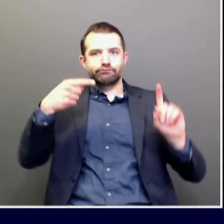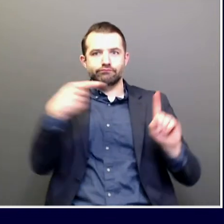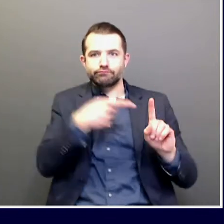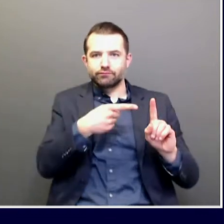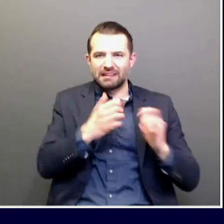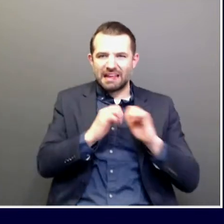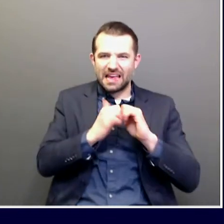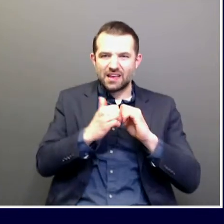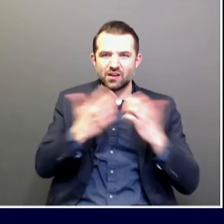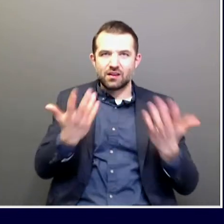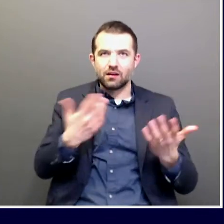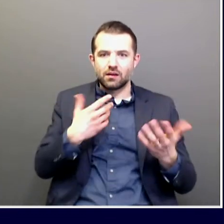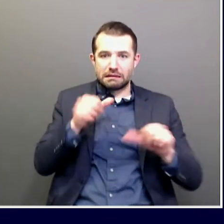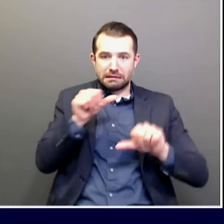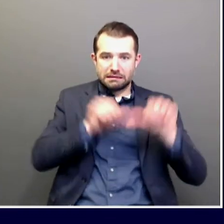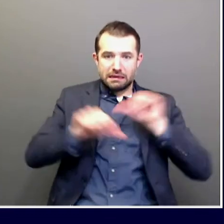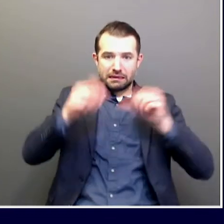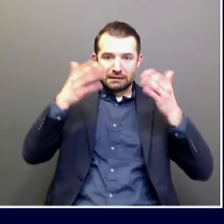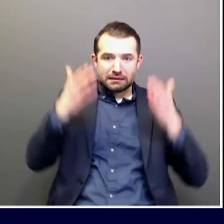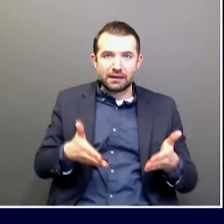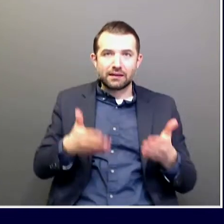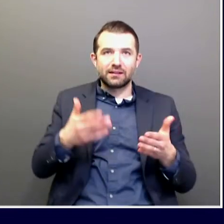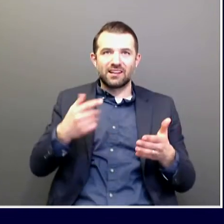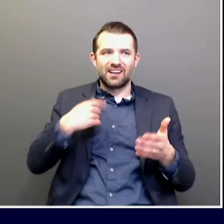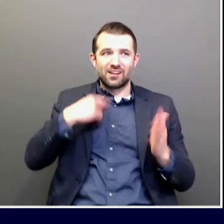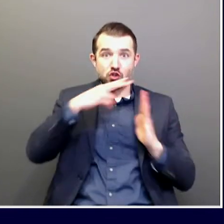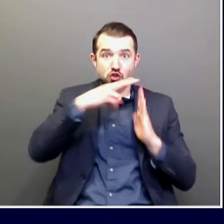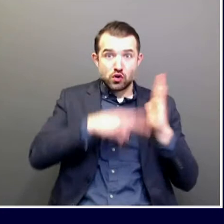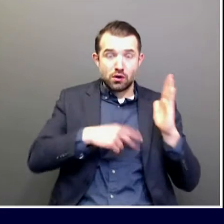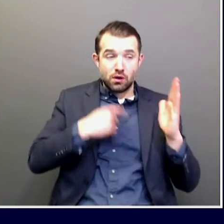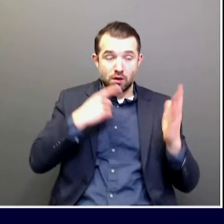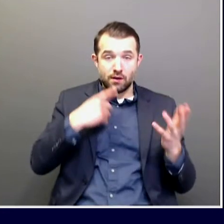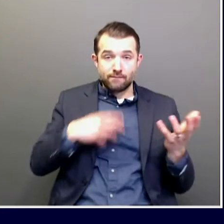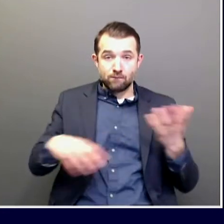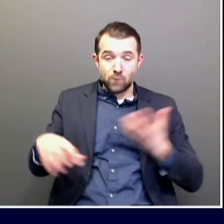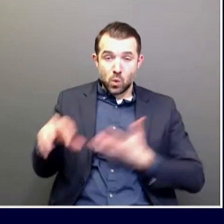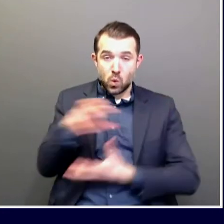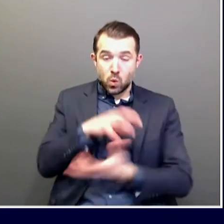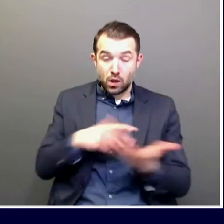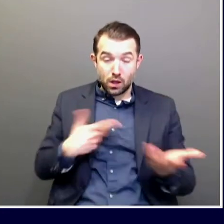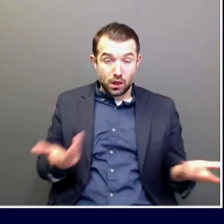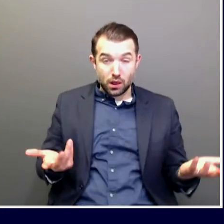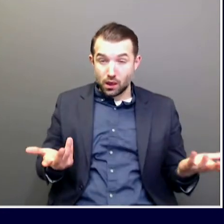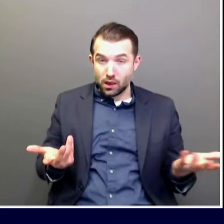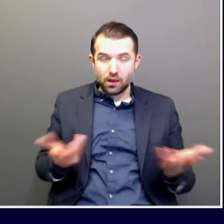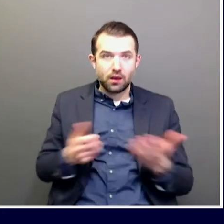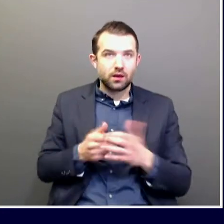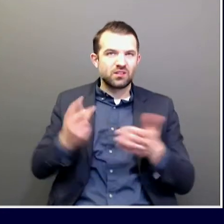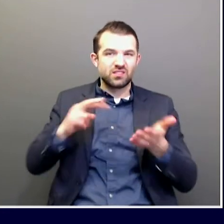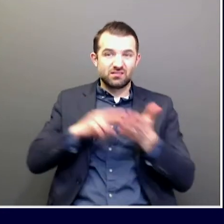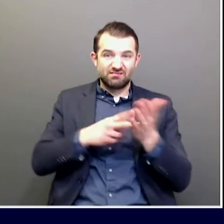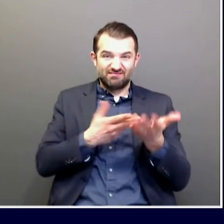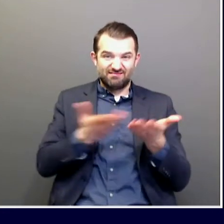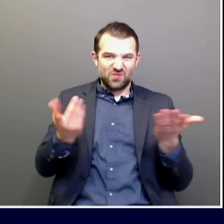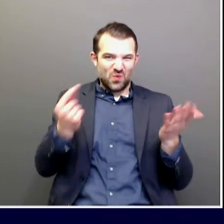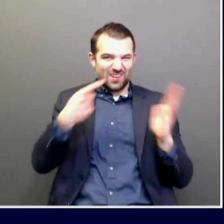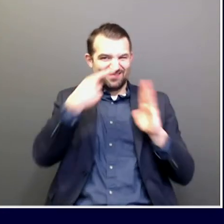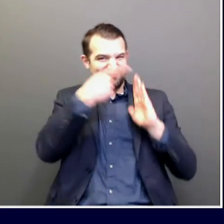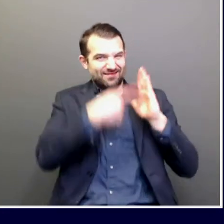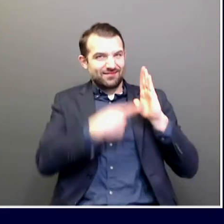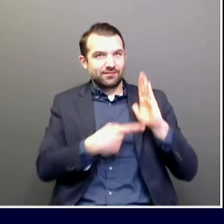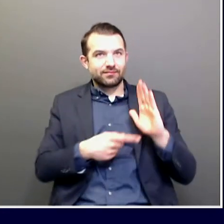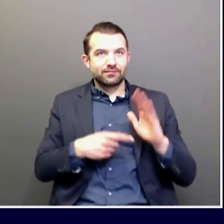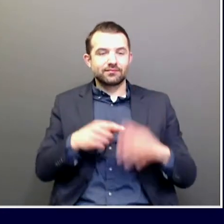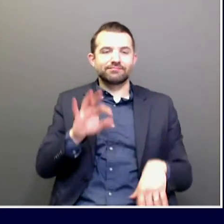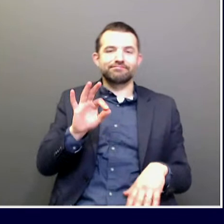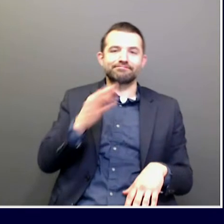little bit Byzantine, and in fact, we had a meeting not too long ago, or a briefing with the scientists who devised those